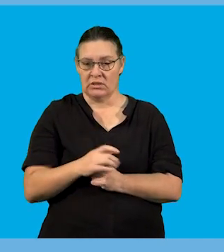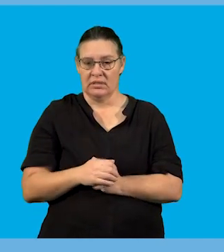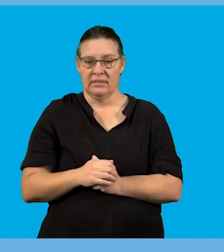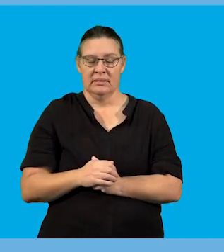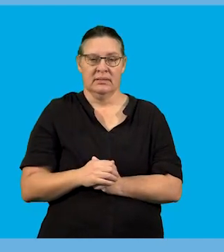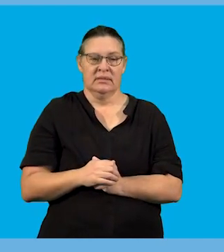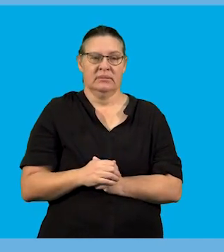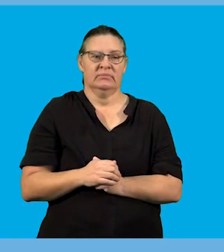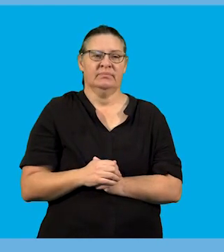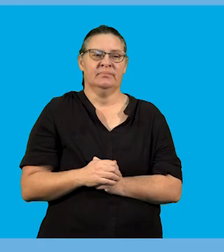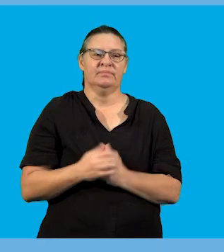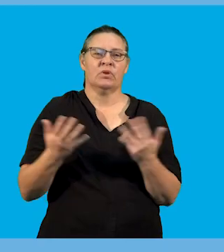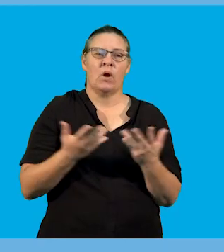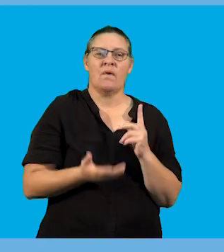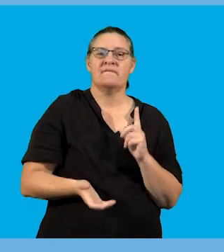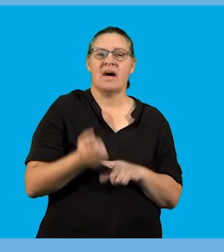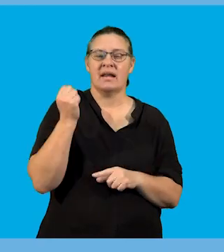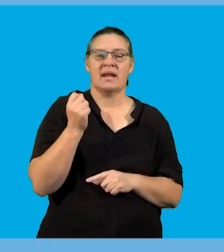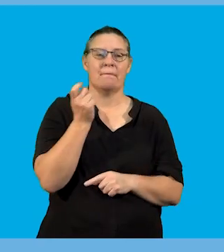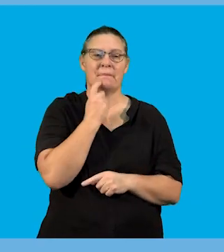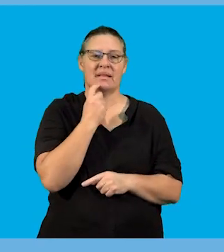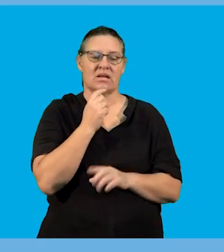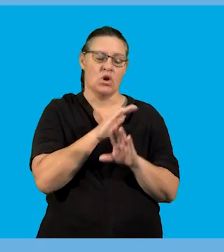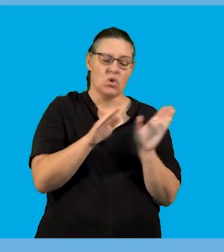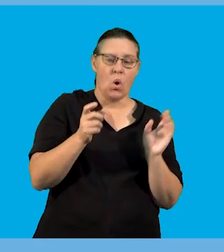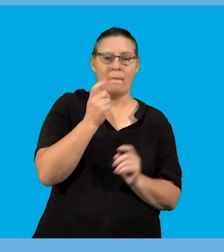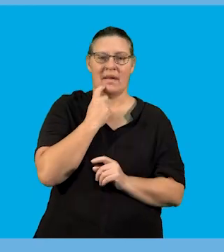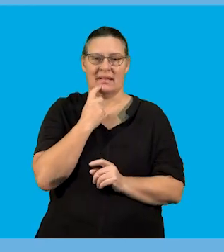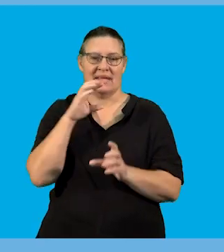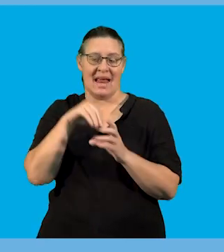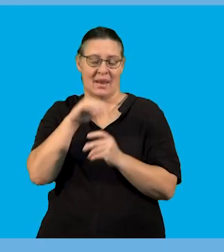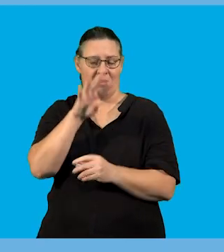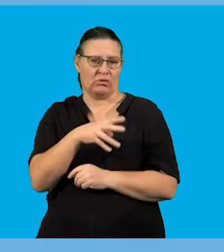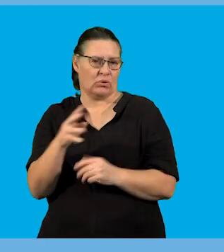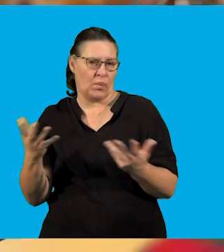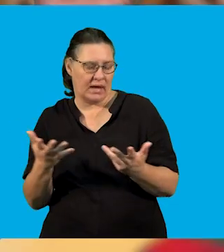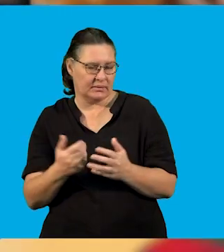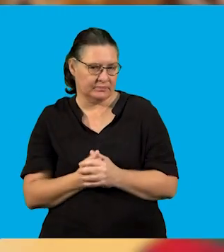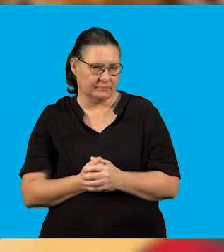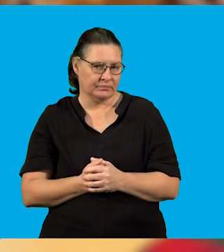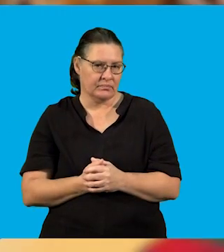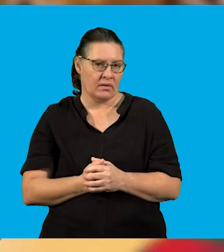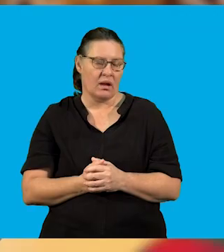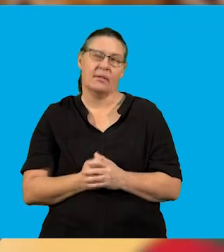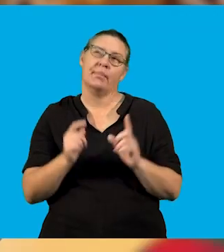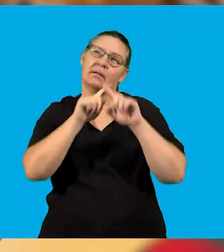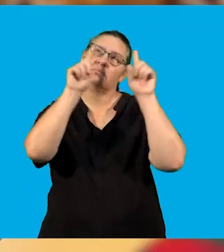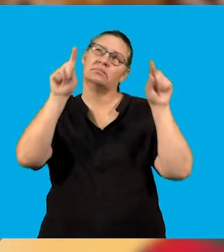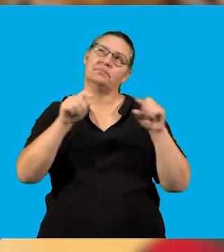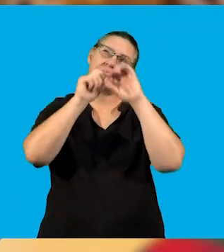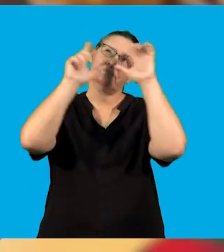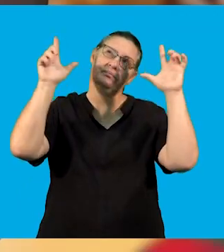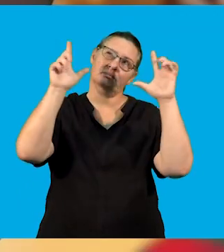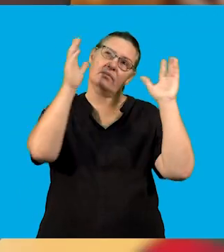Where do you find the metals and nonmetals in the periodic table? Again, picturing the periodic